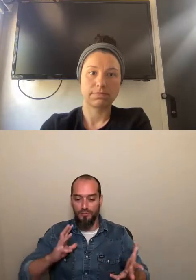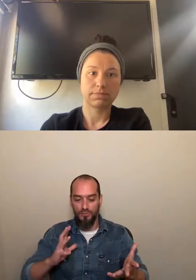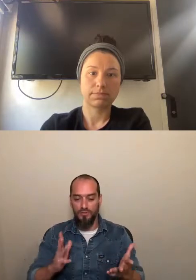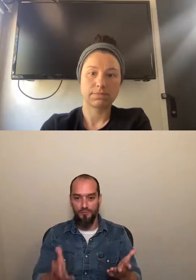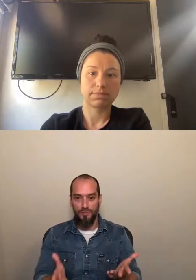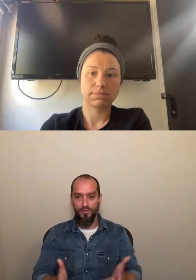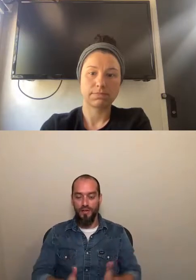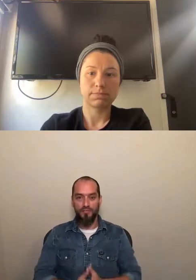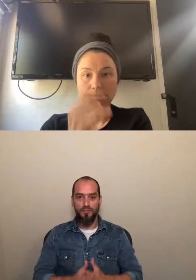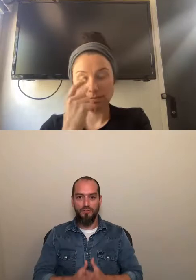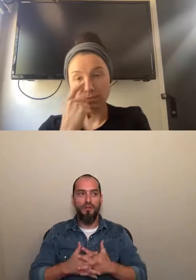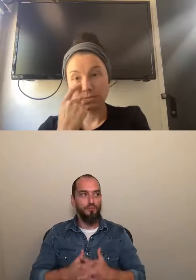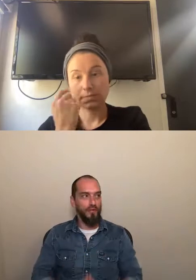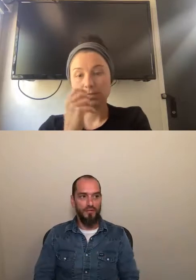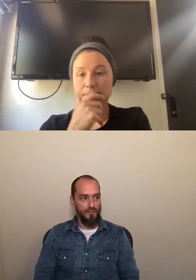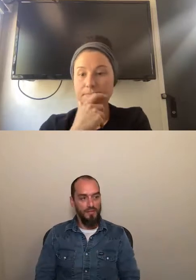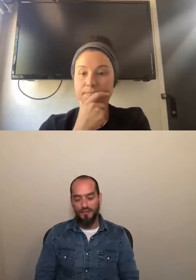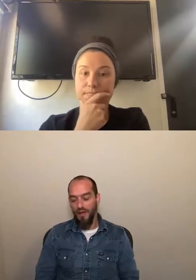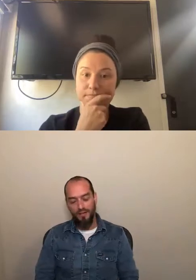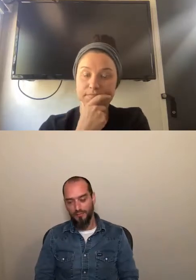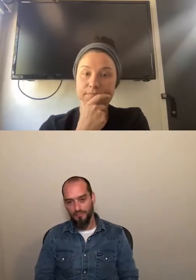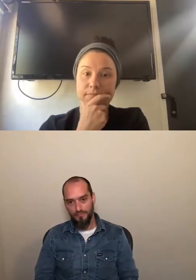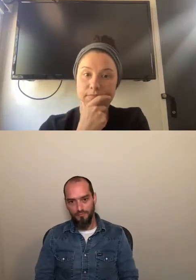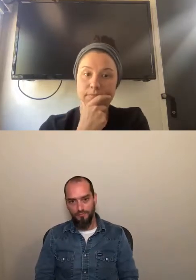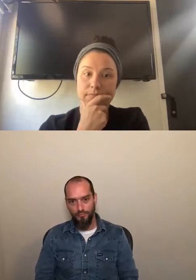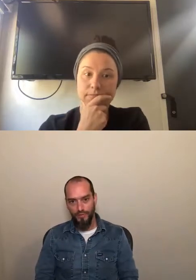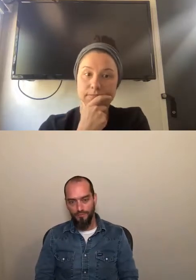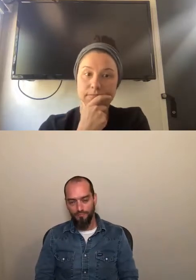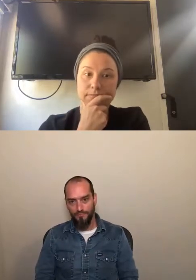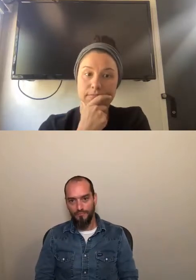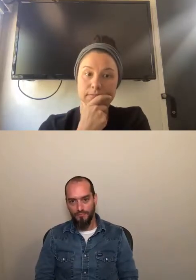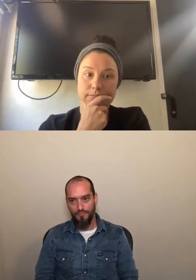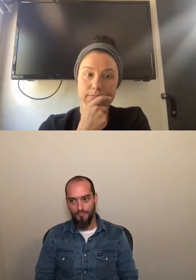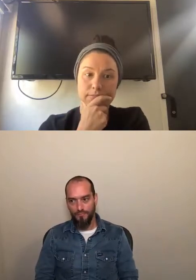help them. You can just give them the information and pray that God helps them, but